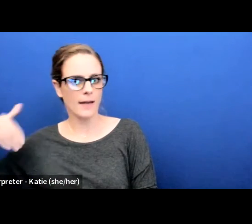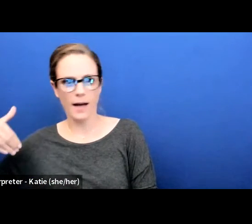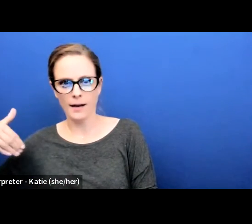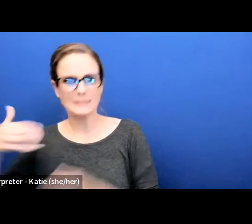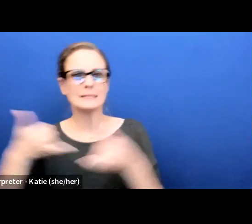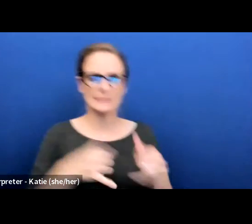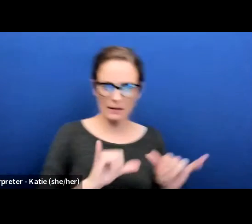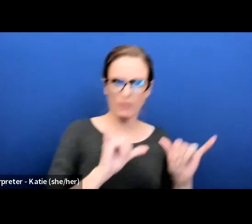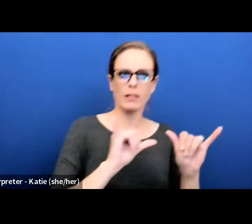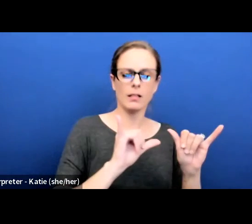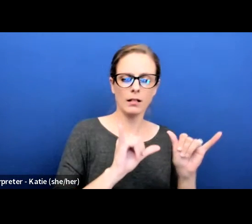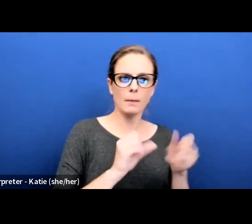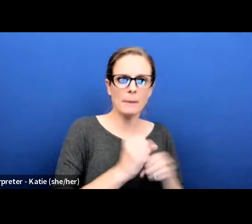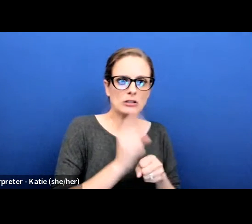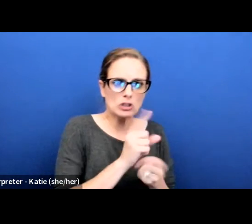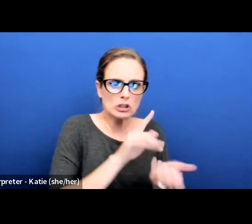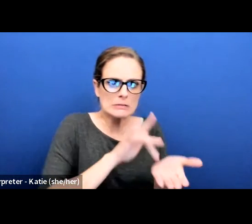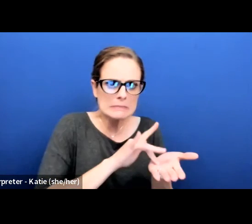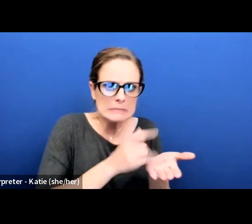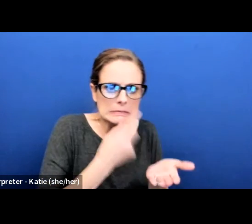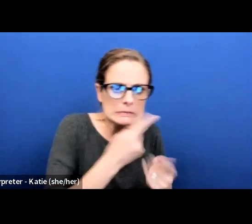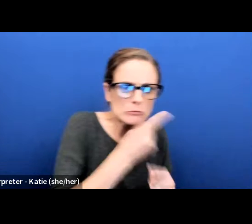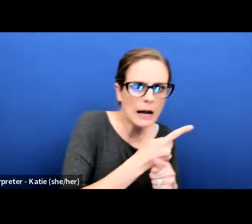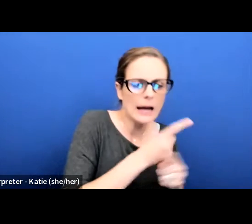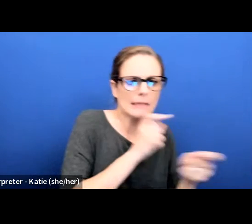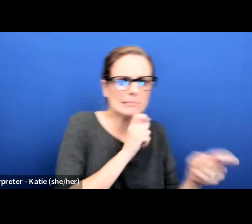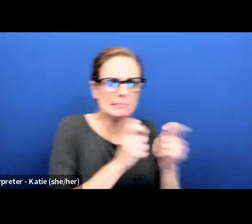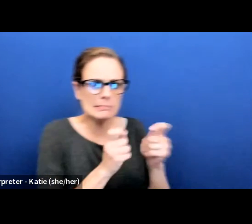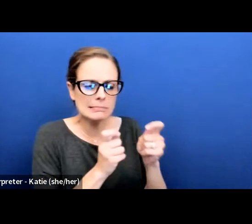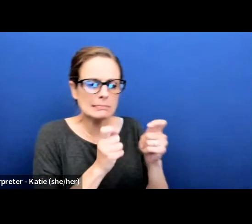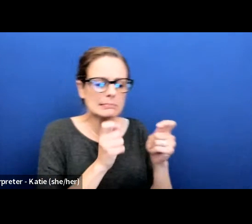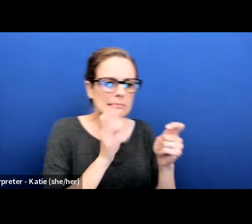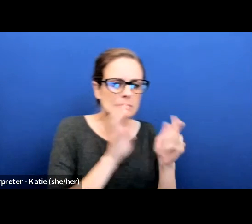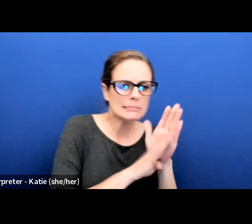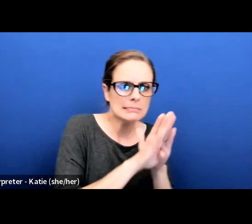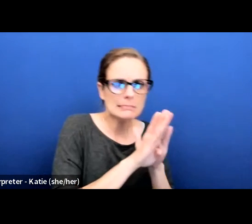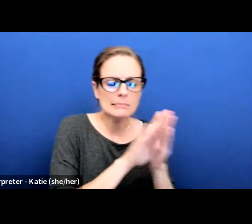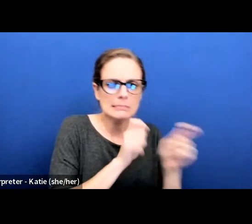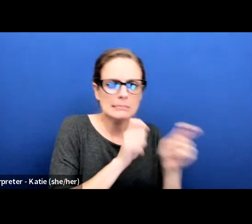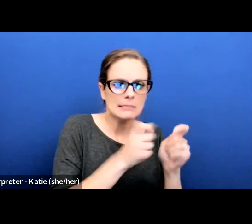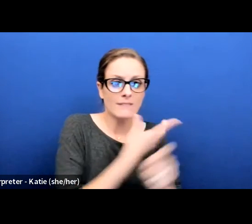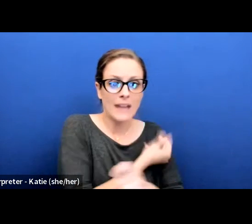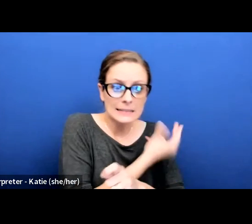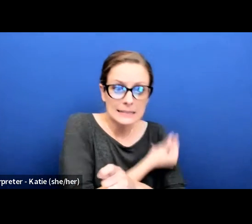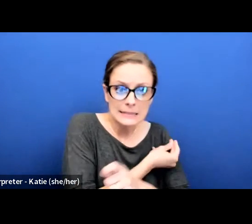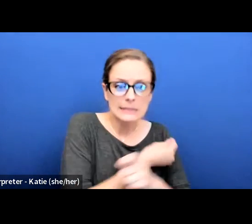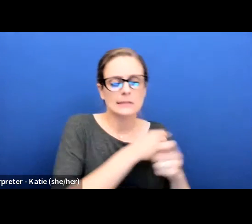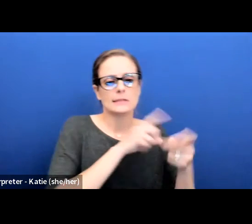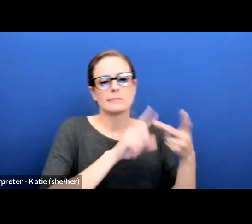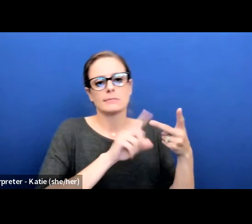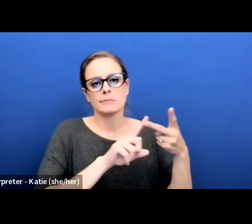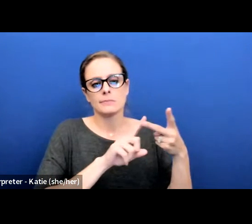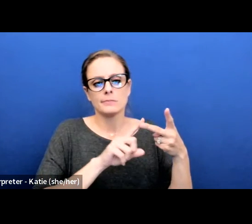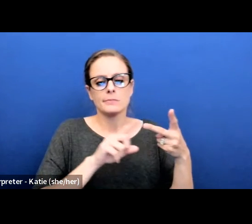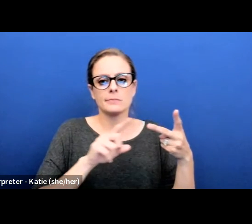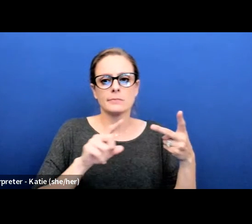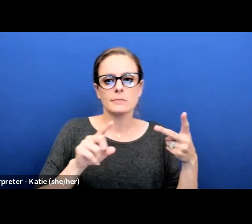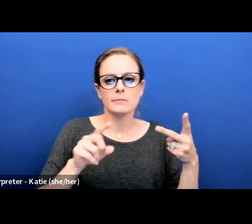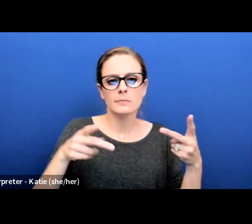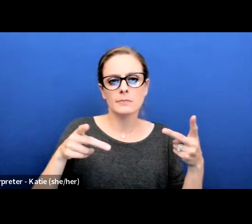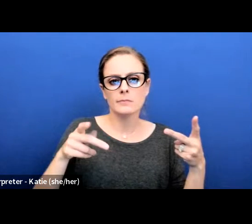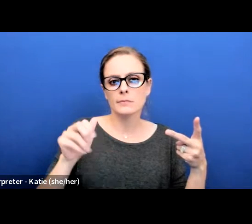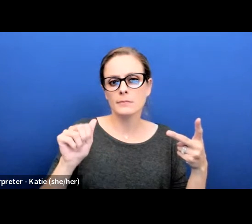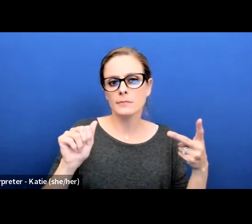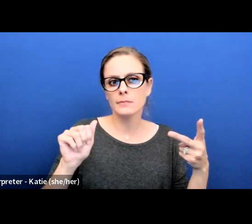sure that therapeutics work right. You know, whether it's, you know, fine-tuning vaccines or if Paxlovid, you know, can be